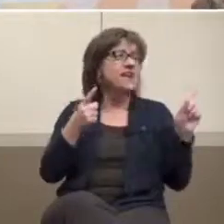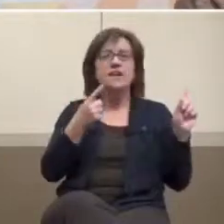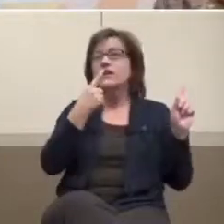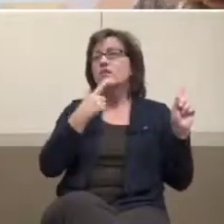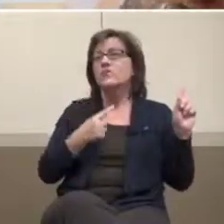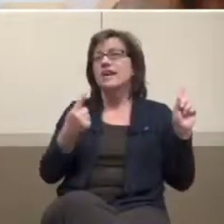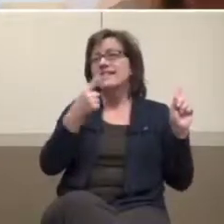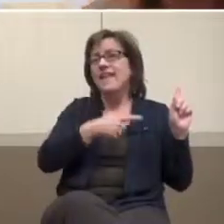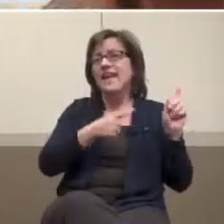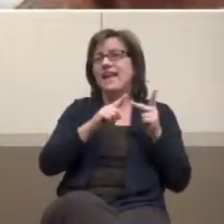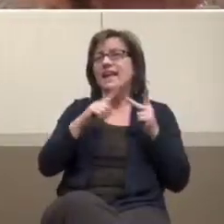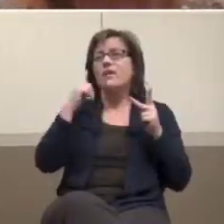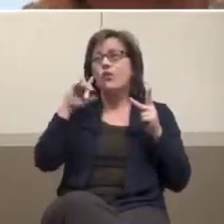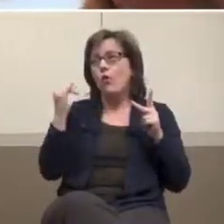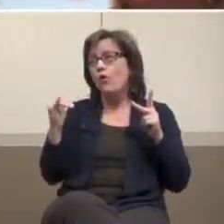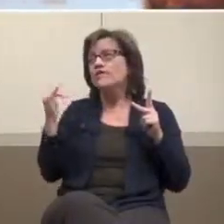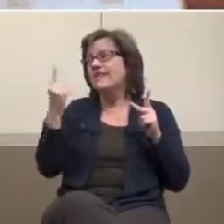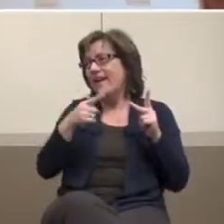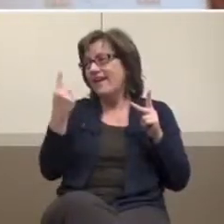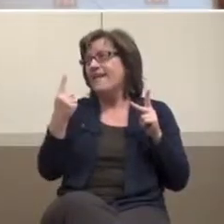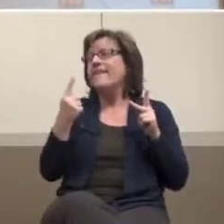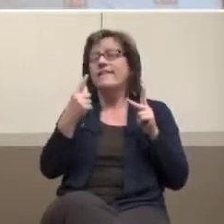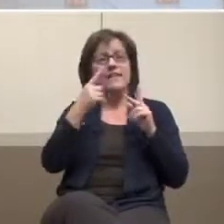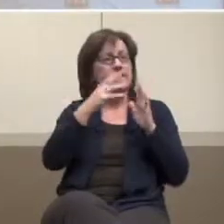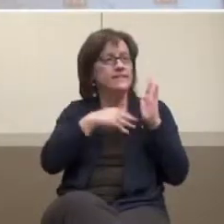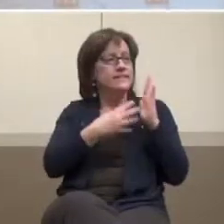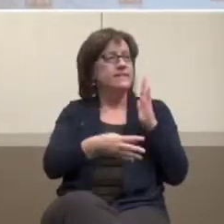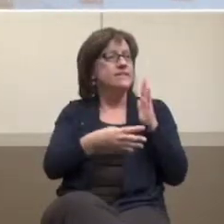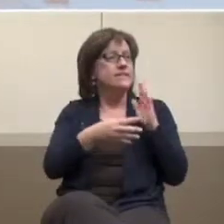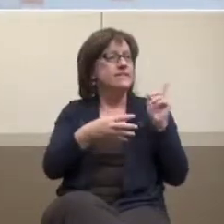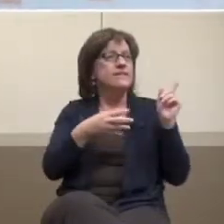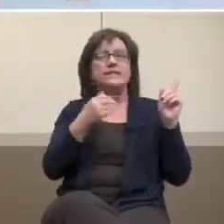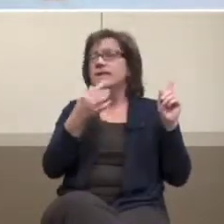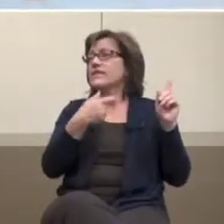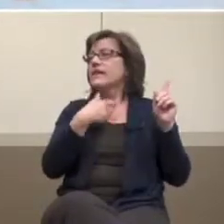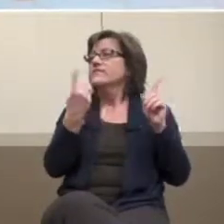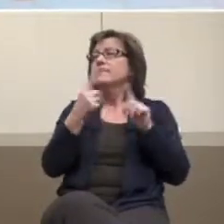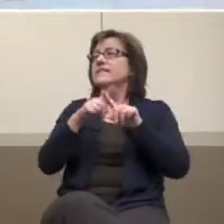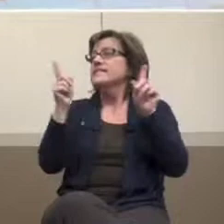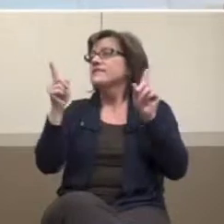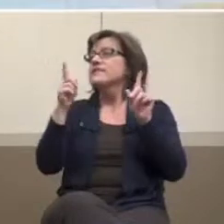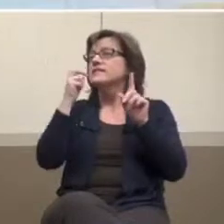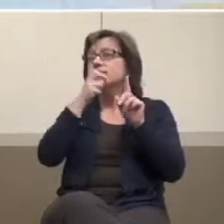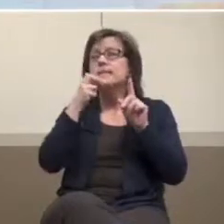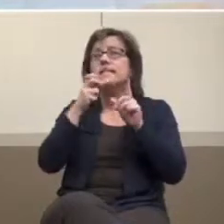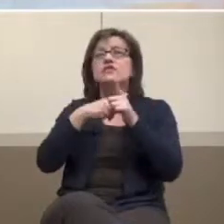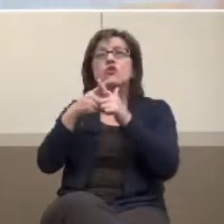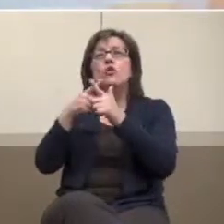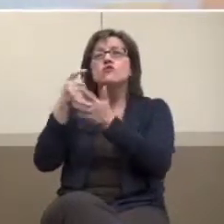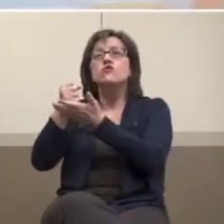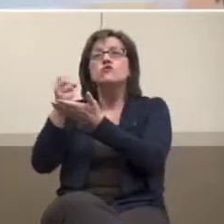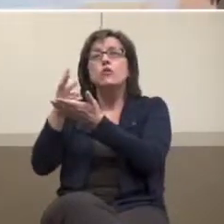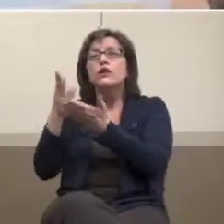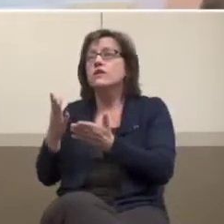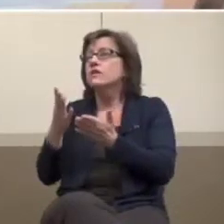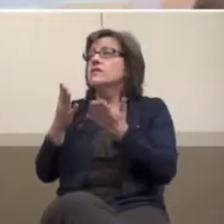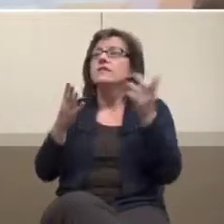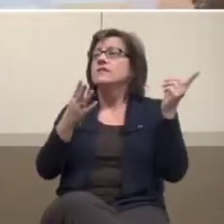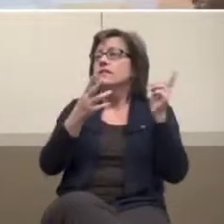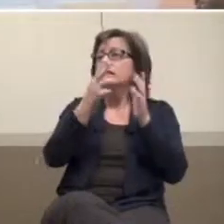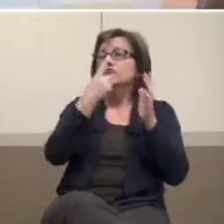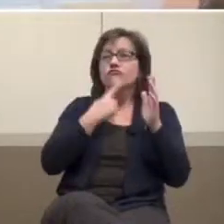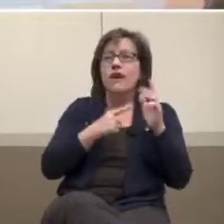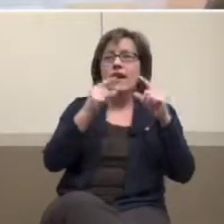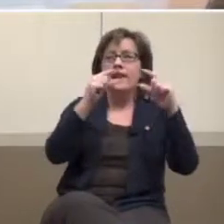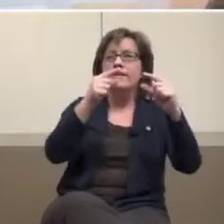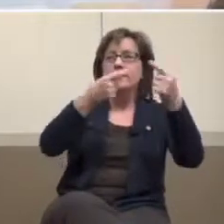day. The days that it's something different, like if he has speech or social work, they're red, and as opposed to like what